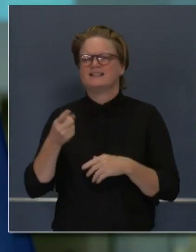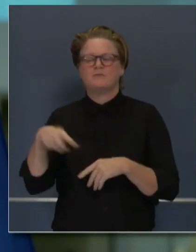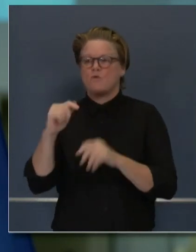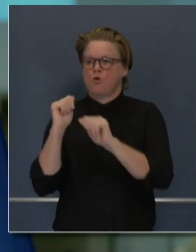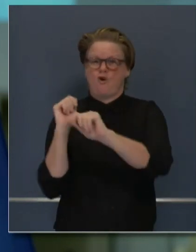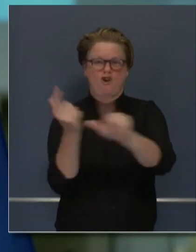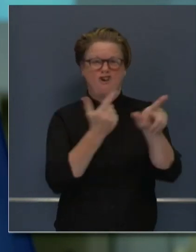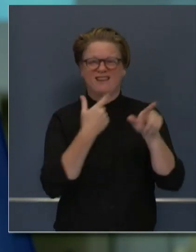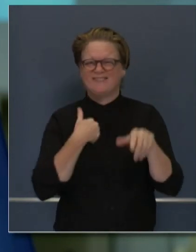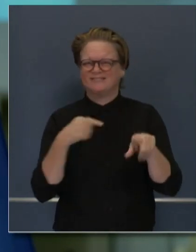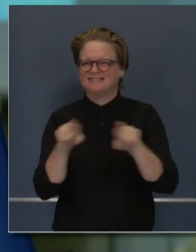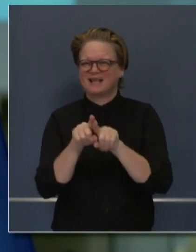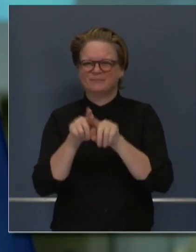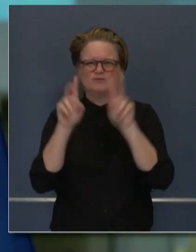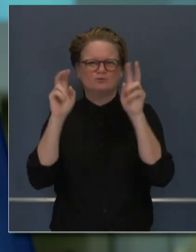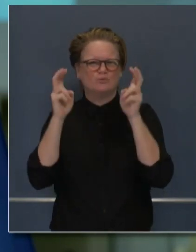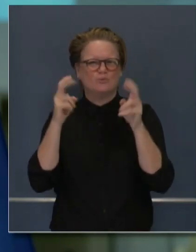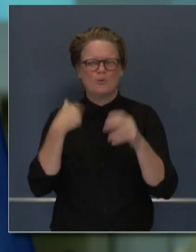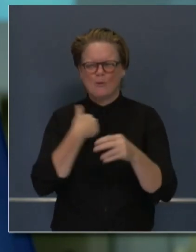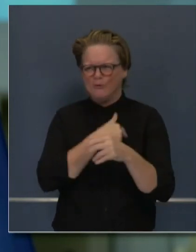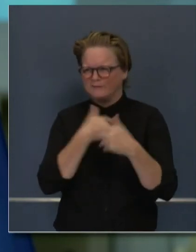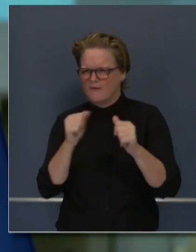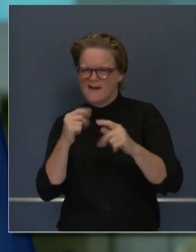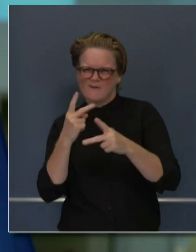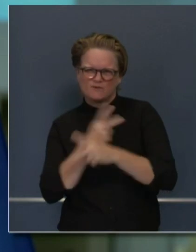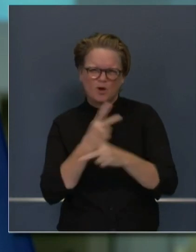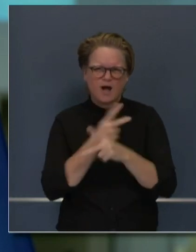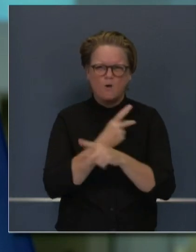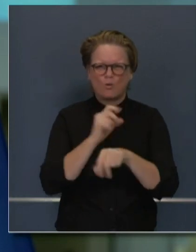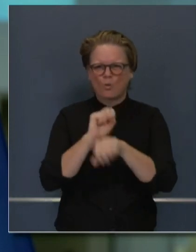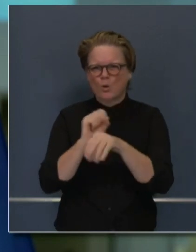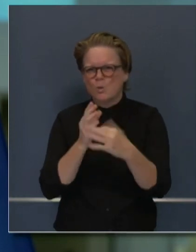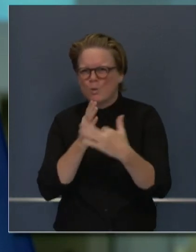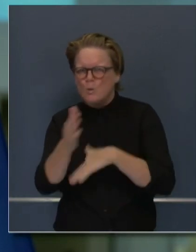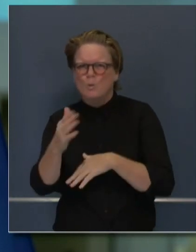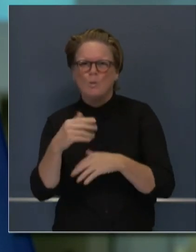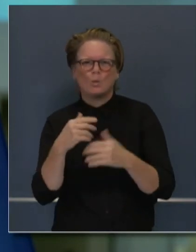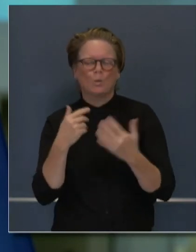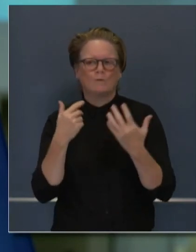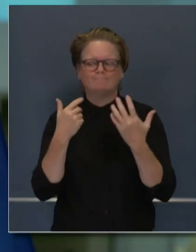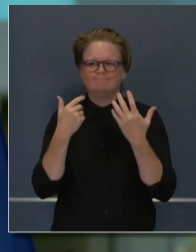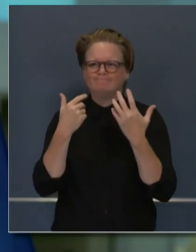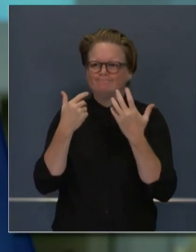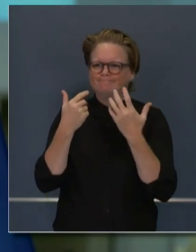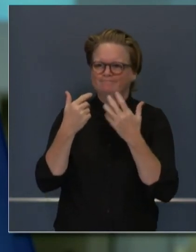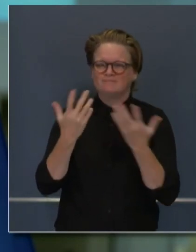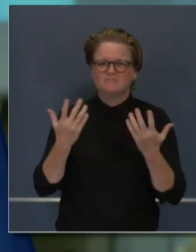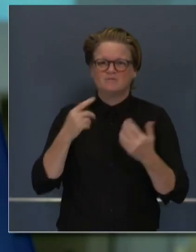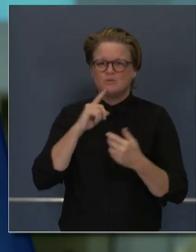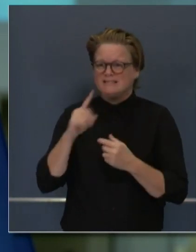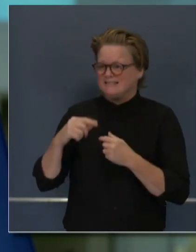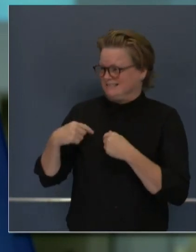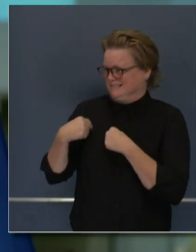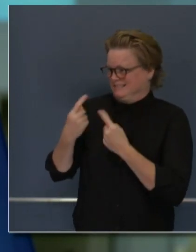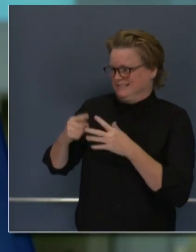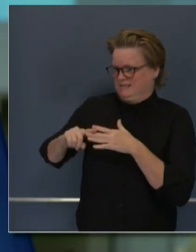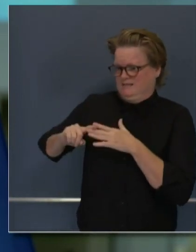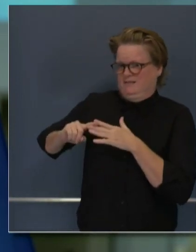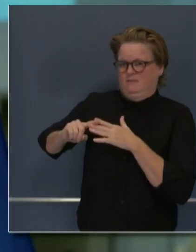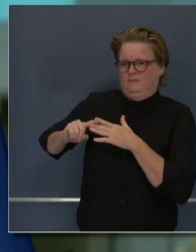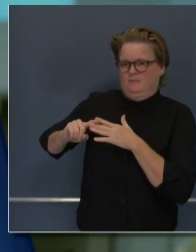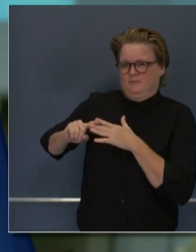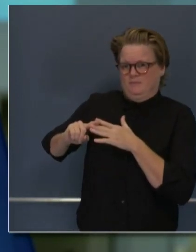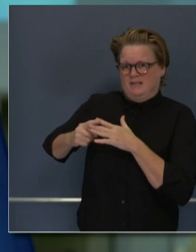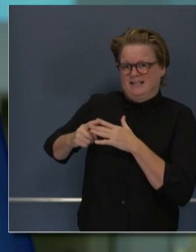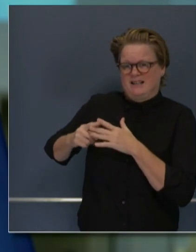them, understanding, all of the things we've been talking about from the beginning. Activities that are lower risk, that